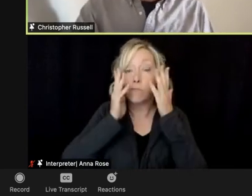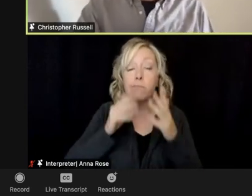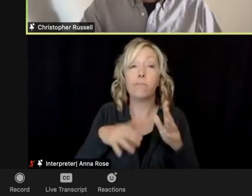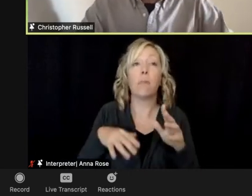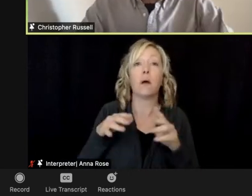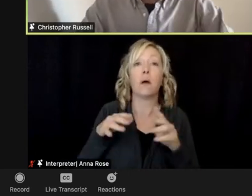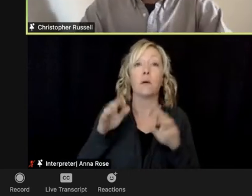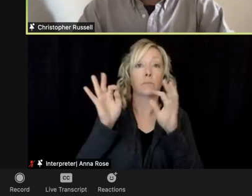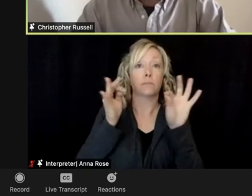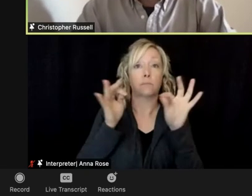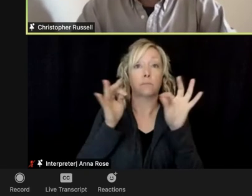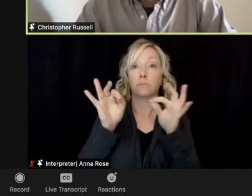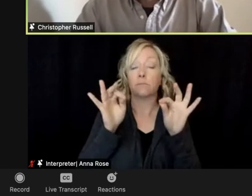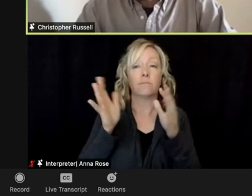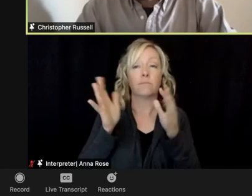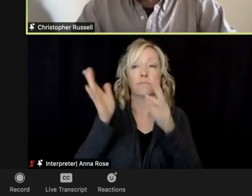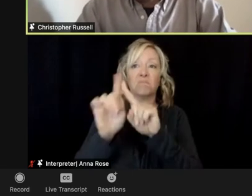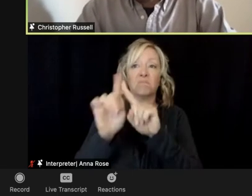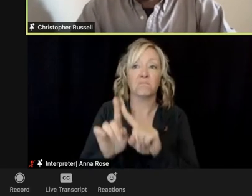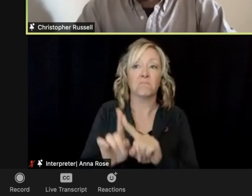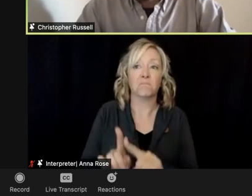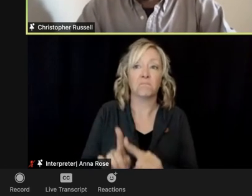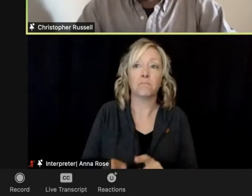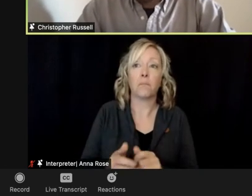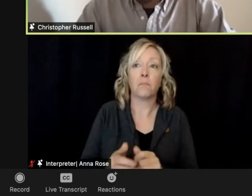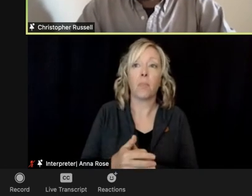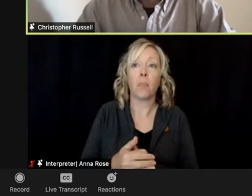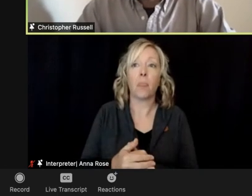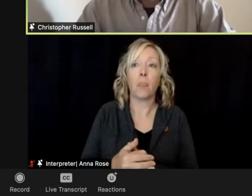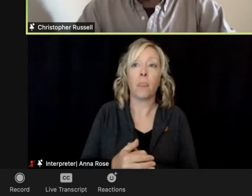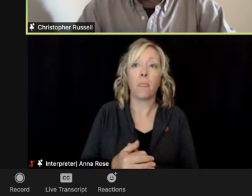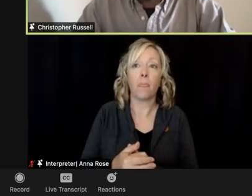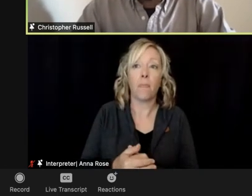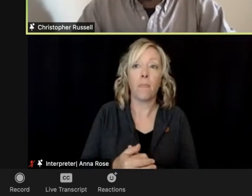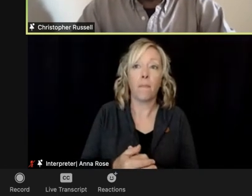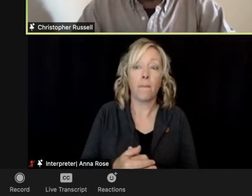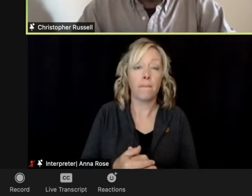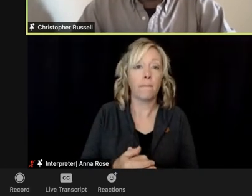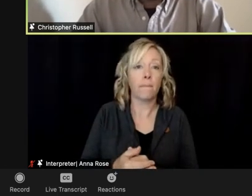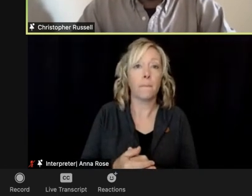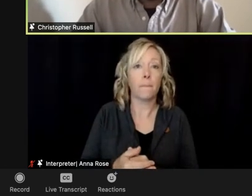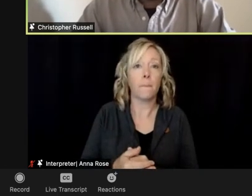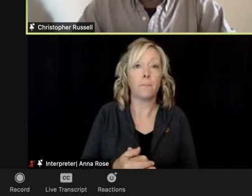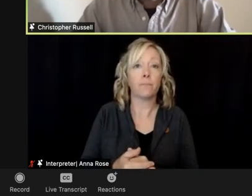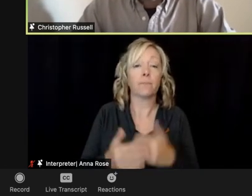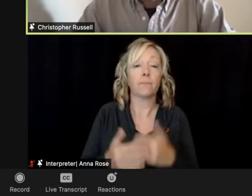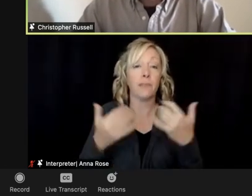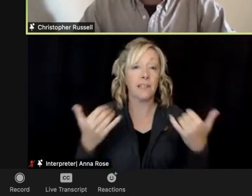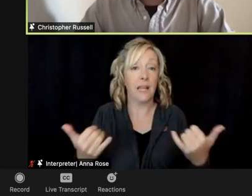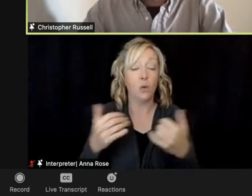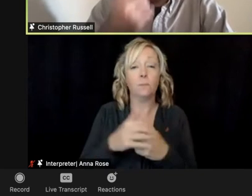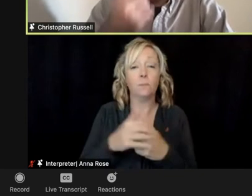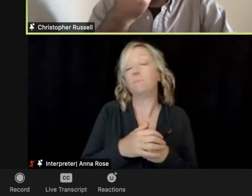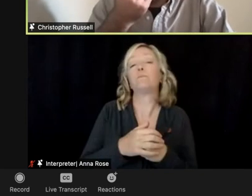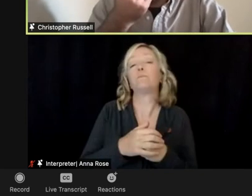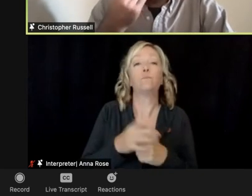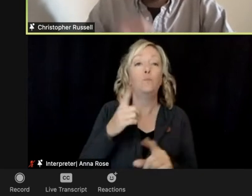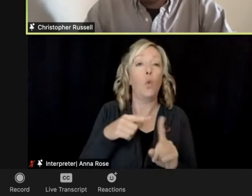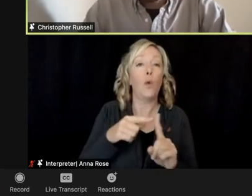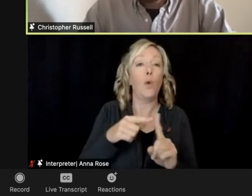involve the family. Okay. So when are we not learning? And here's my little cartoon versions of